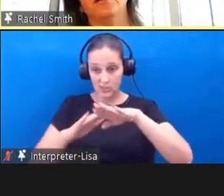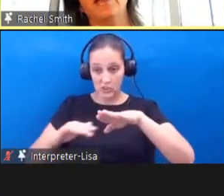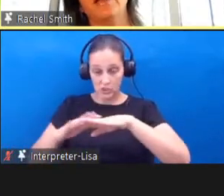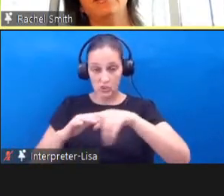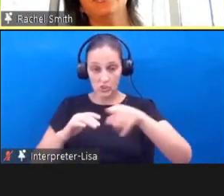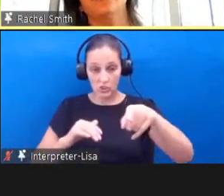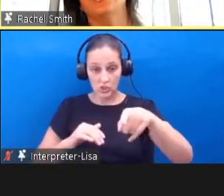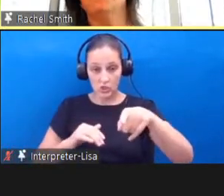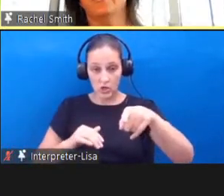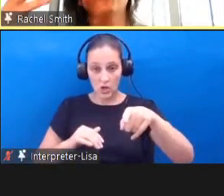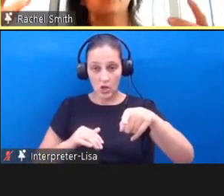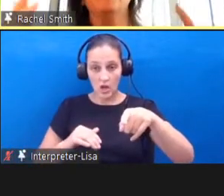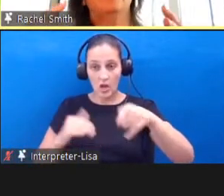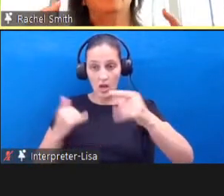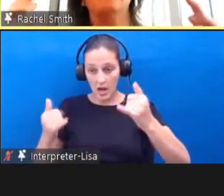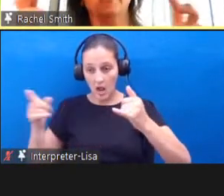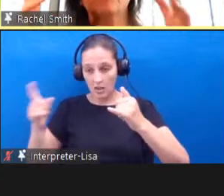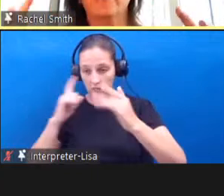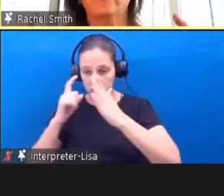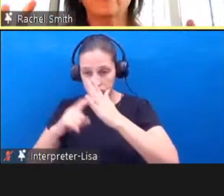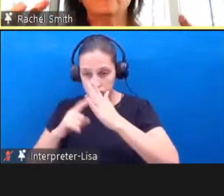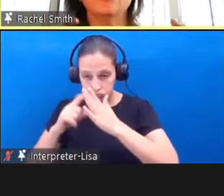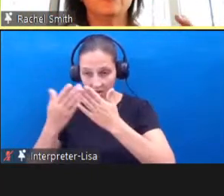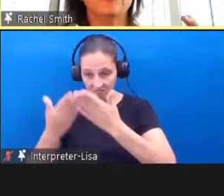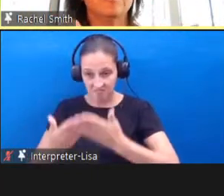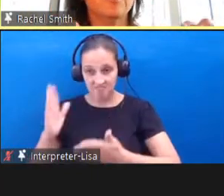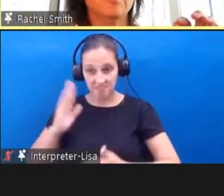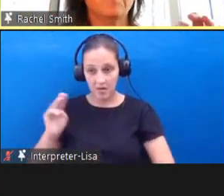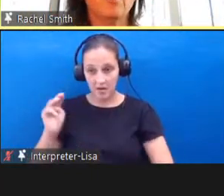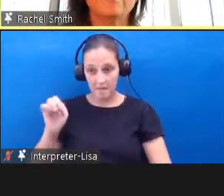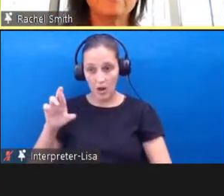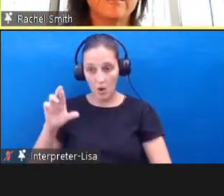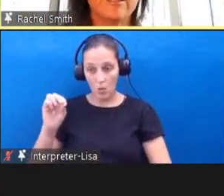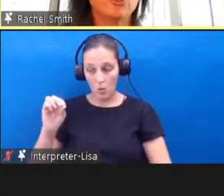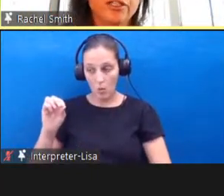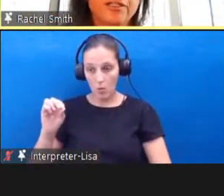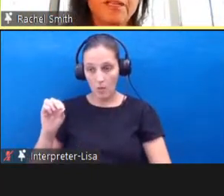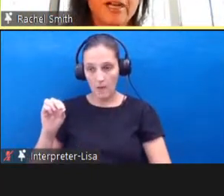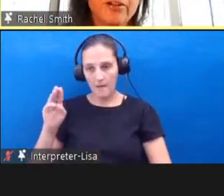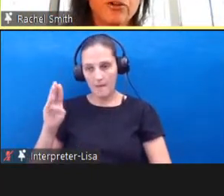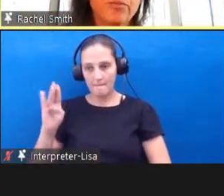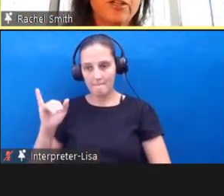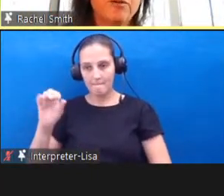found evidence for these microbiolites, so these deposits that